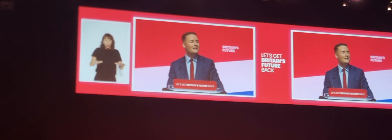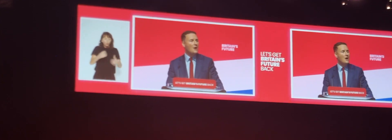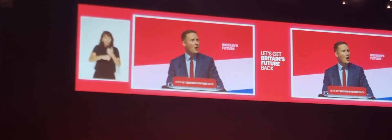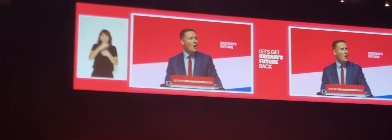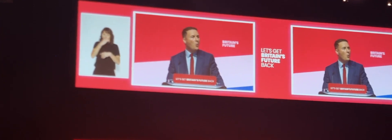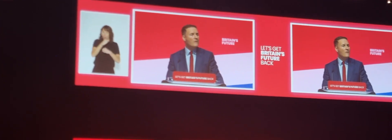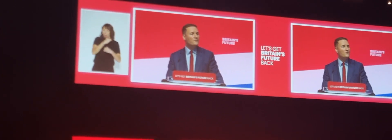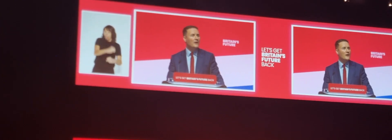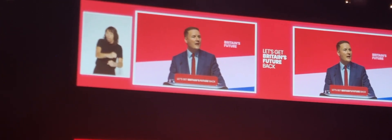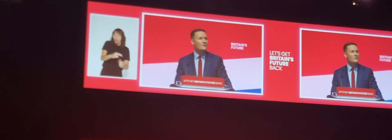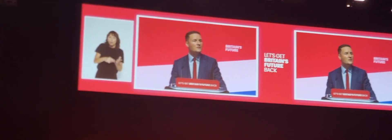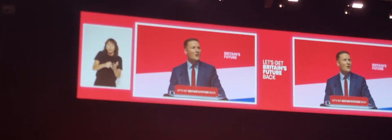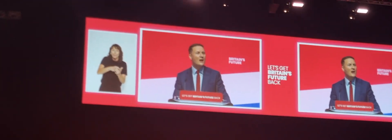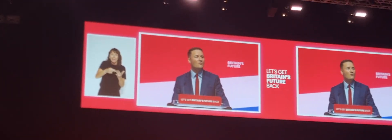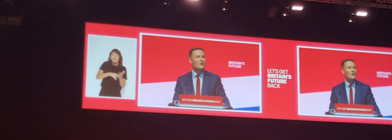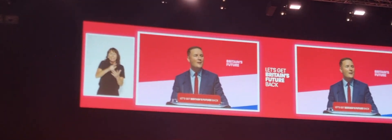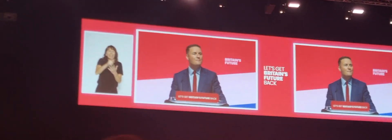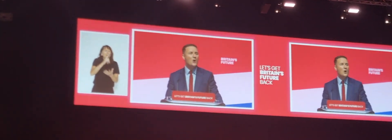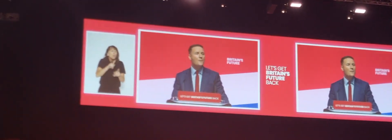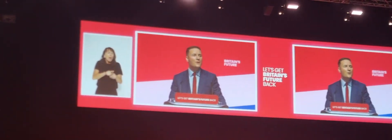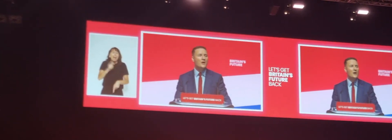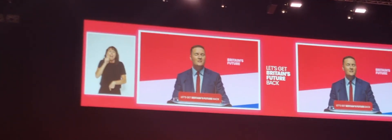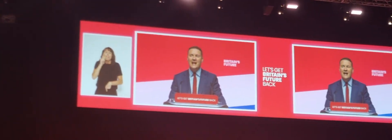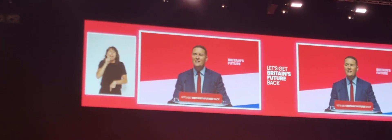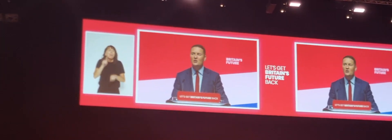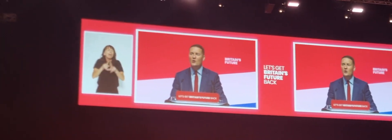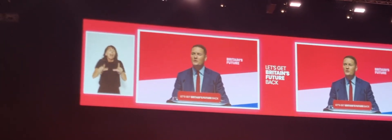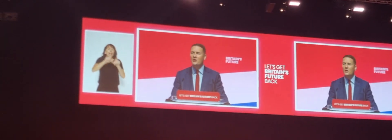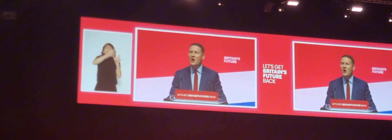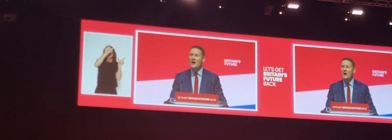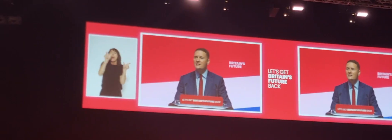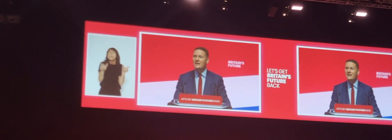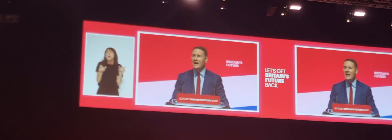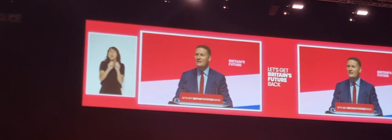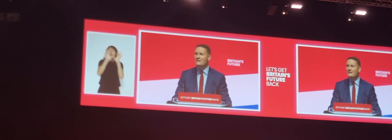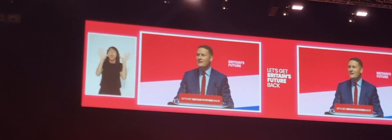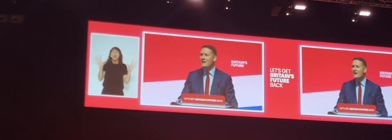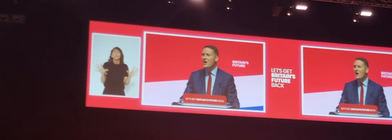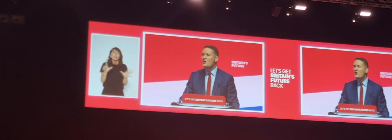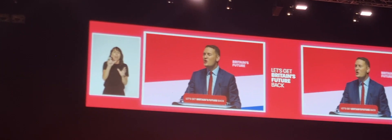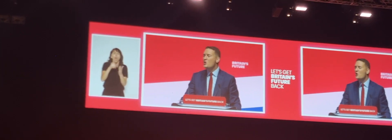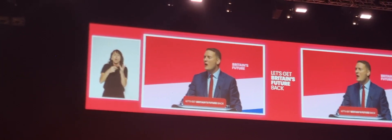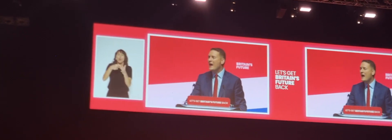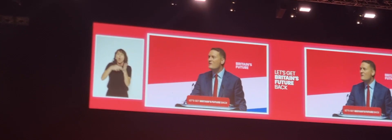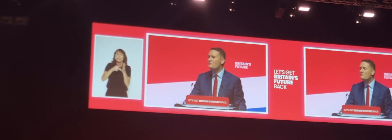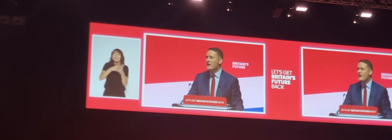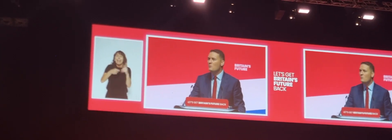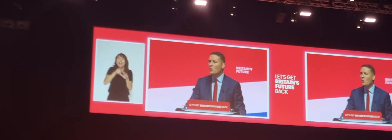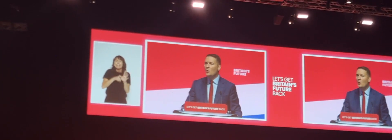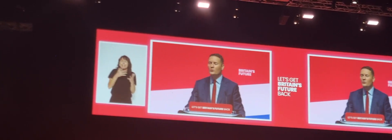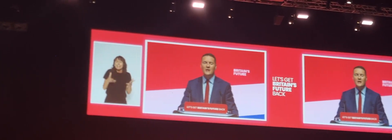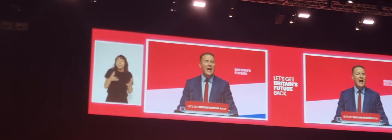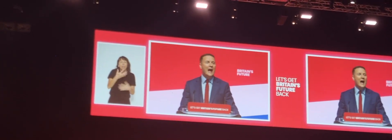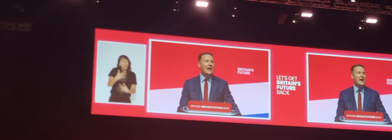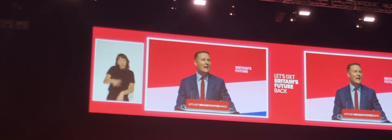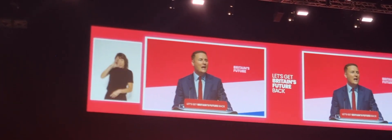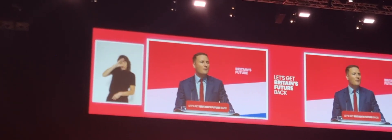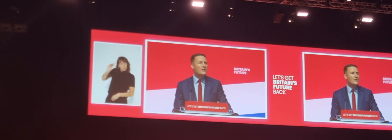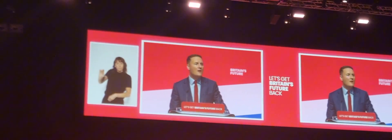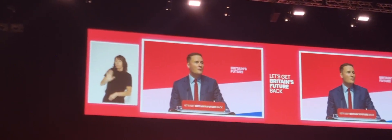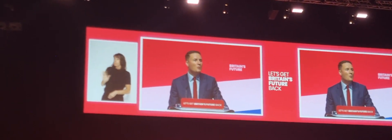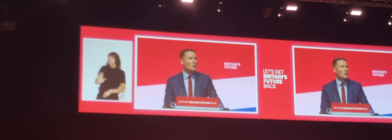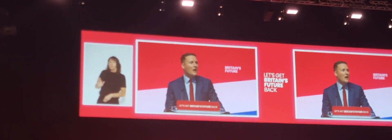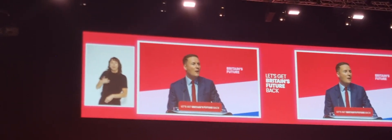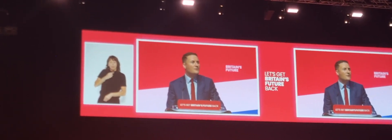nicotine with flavours like rainbow burst and cotton ice candy. You have been warned. A